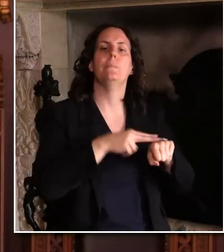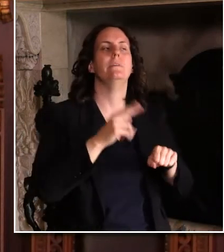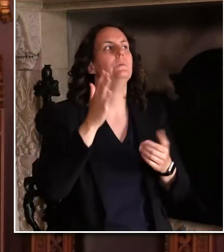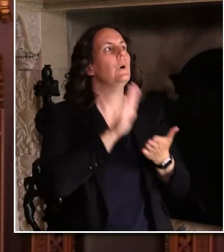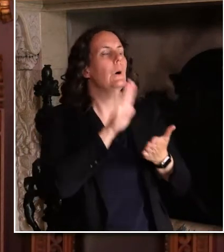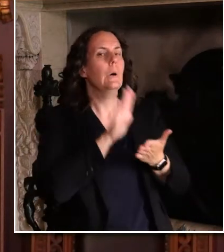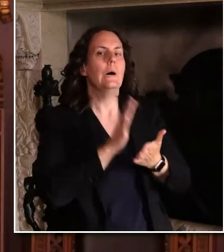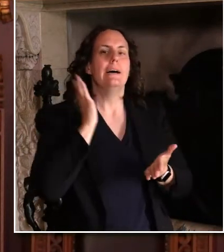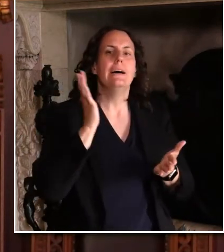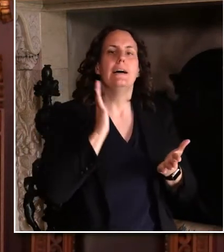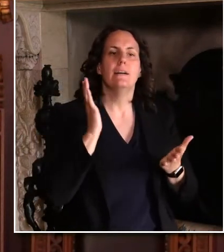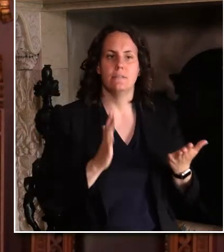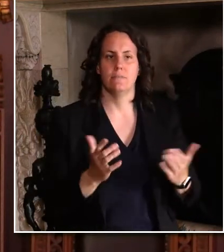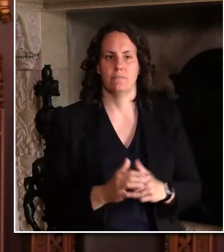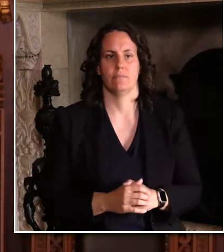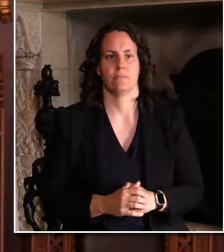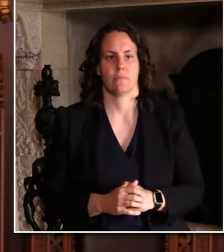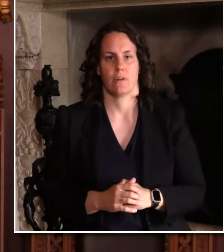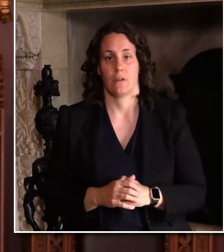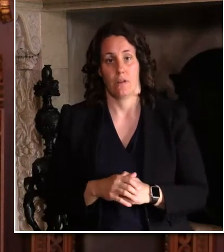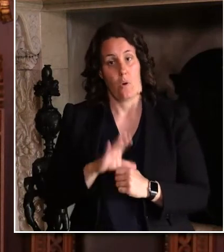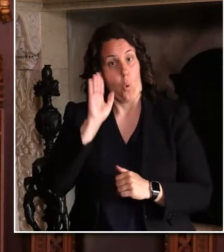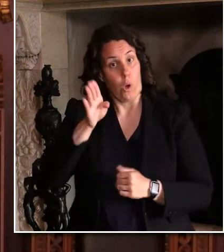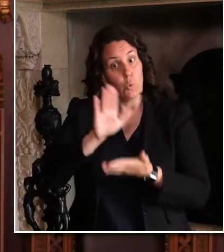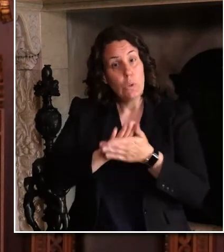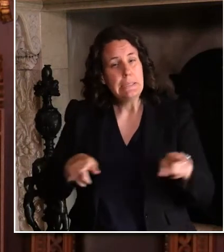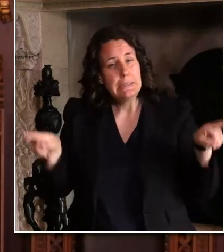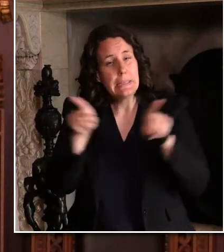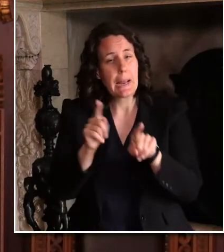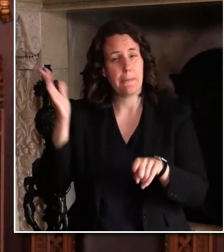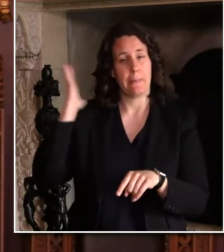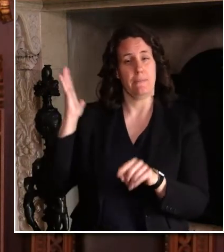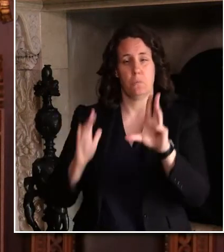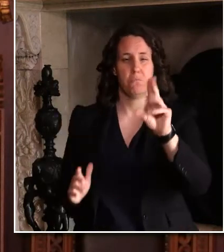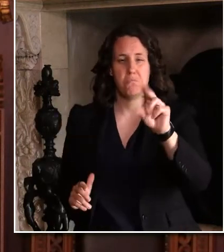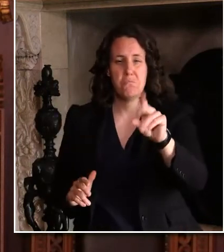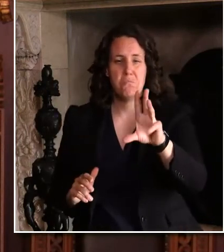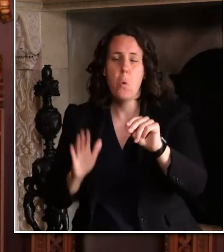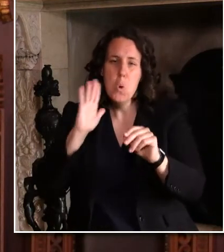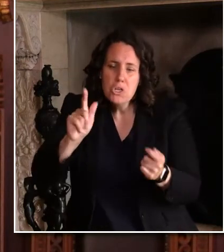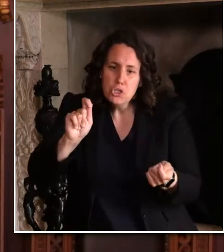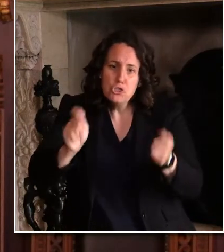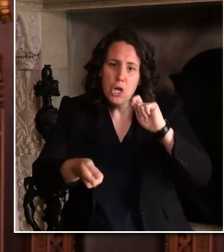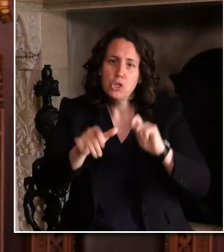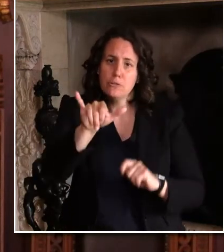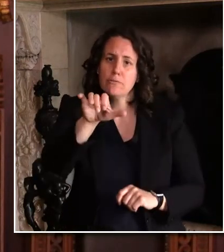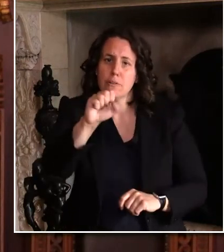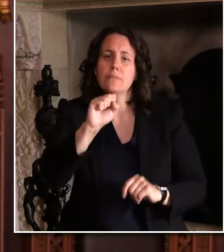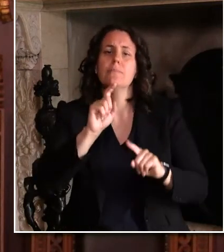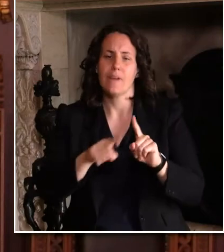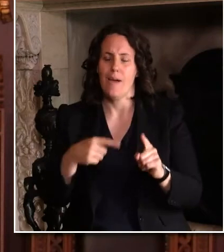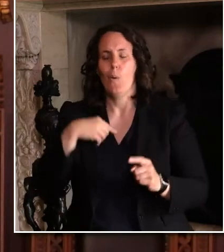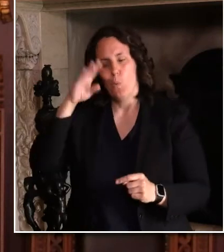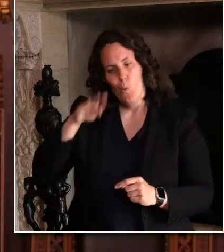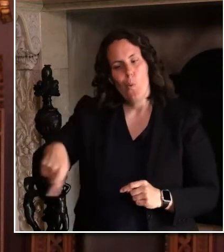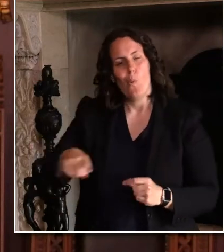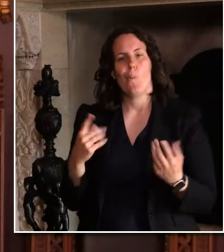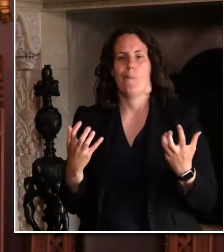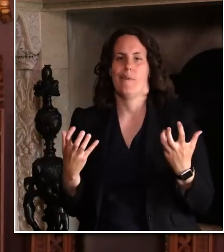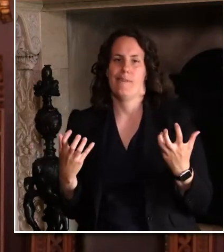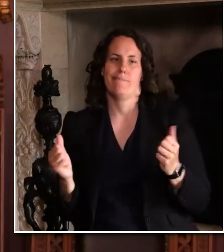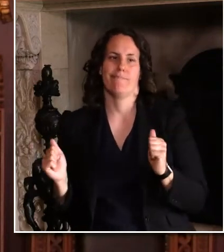did before the pandemic happened. But we want to make sure that our kids have the opportunity to have some